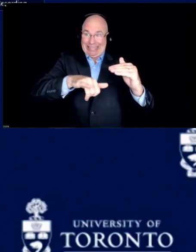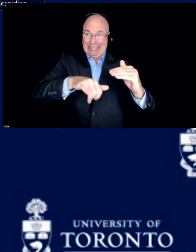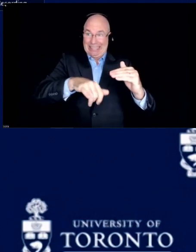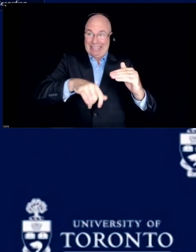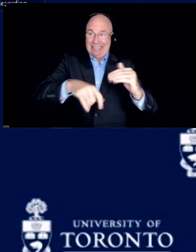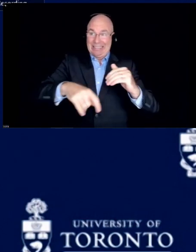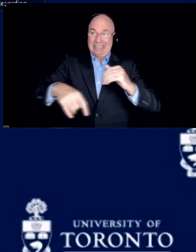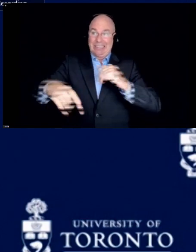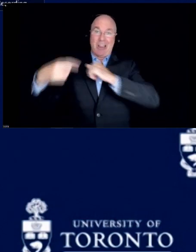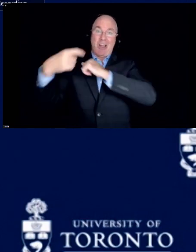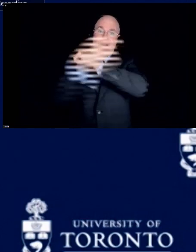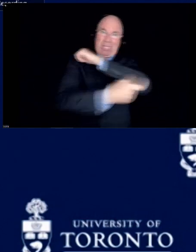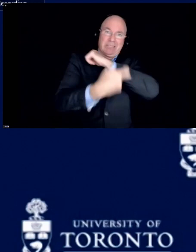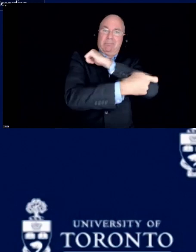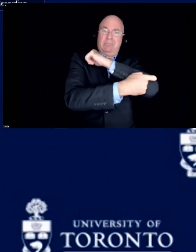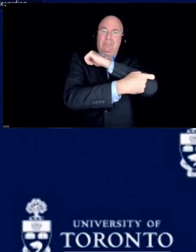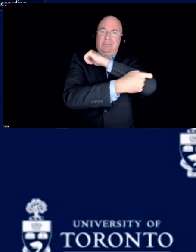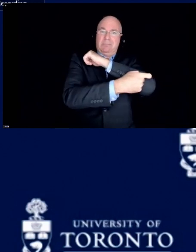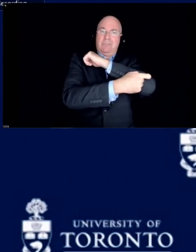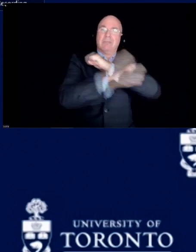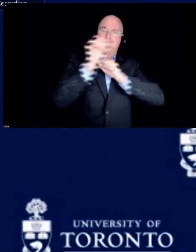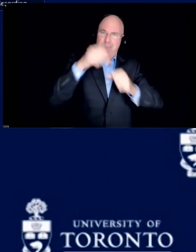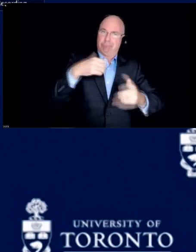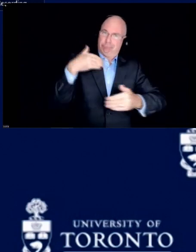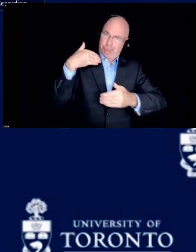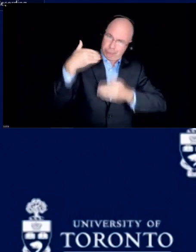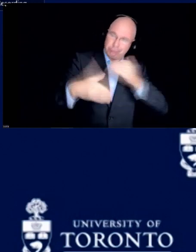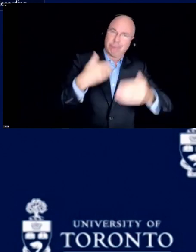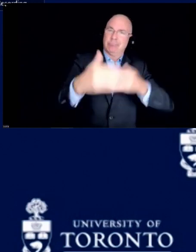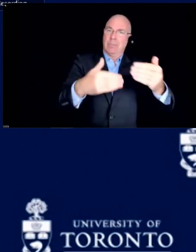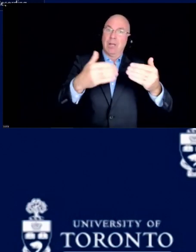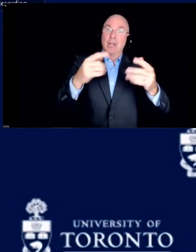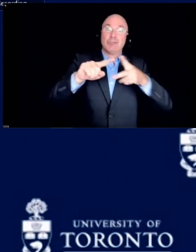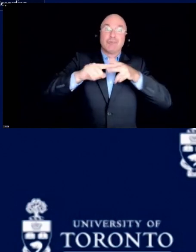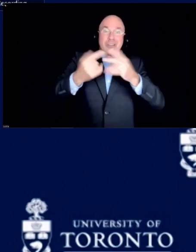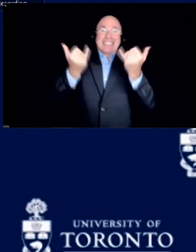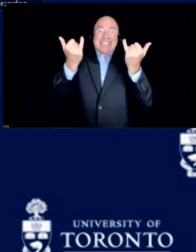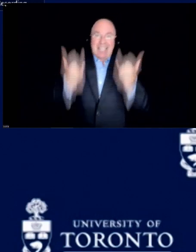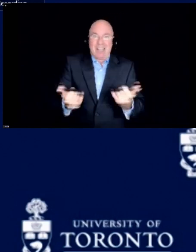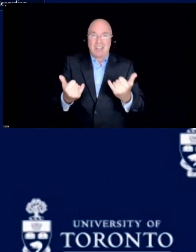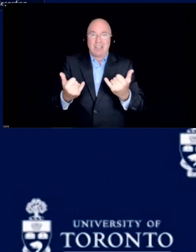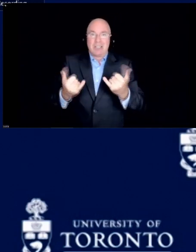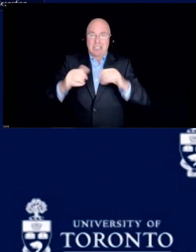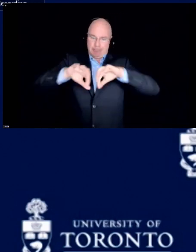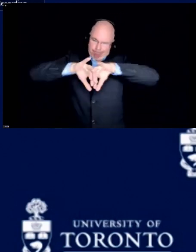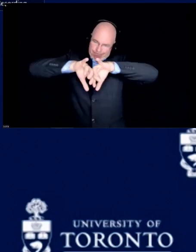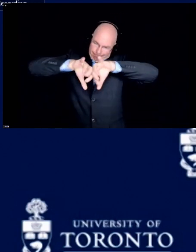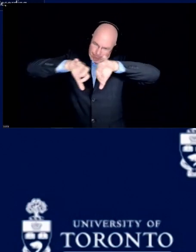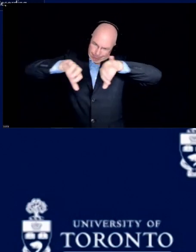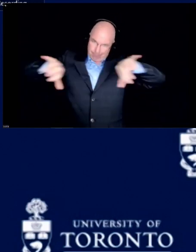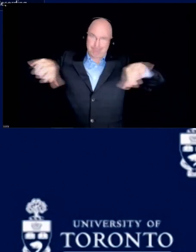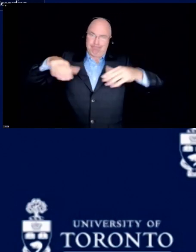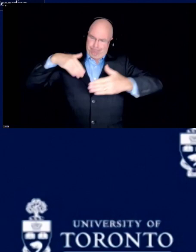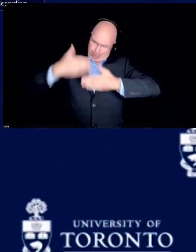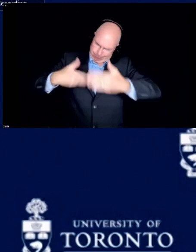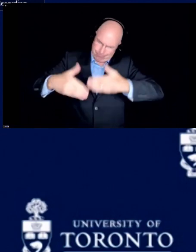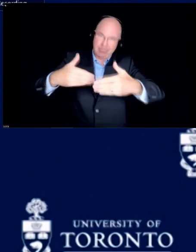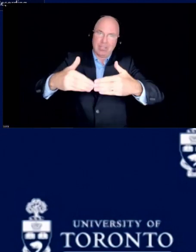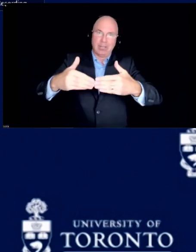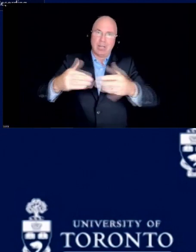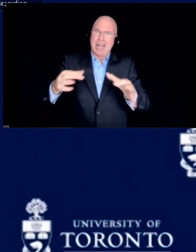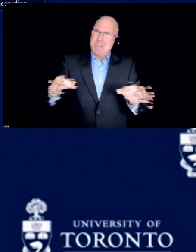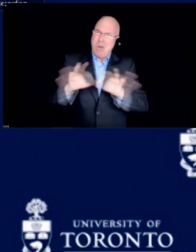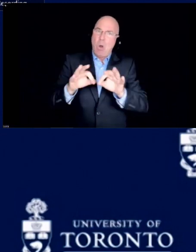inclusive excellence. That journey has to start now in earnest with a sense of urgency.